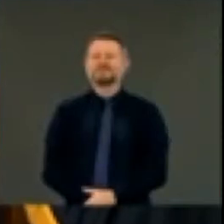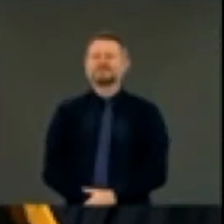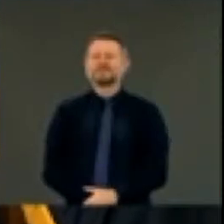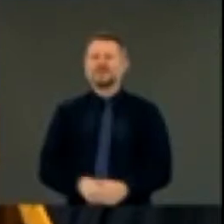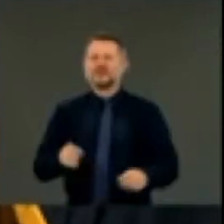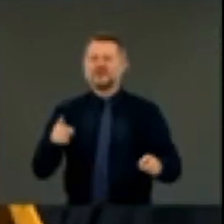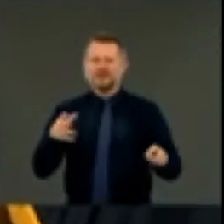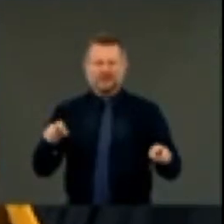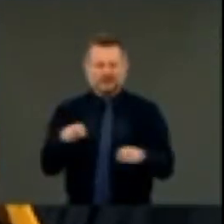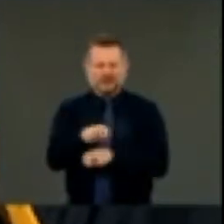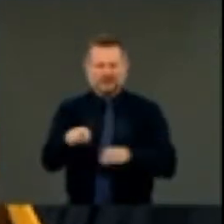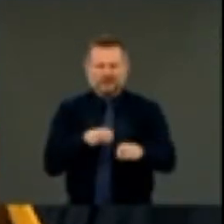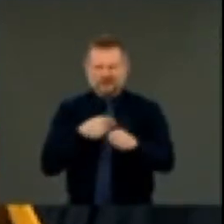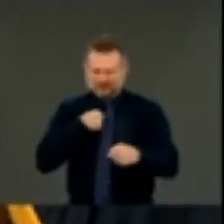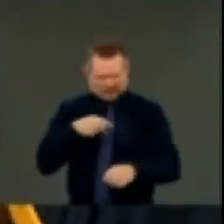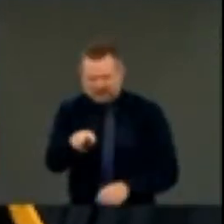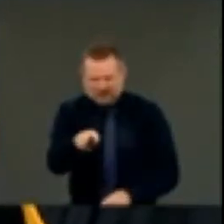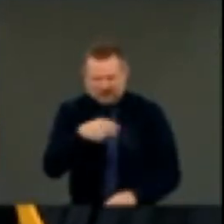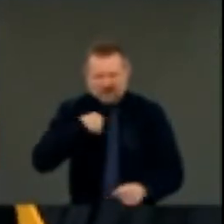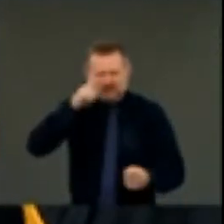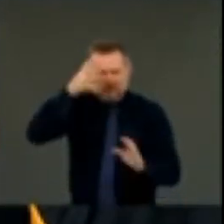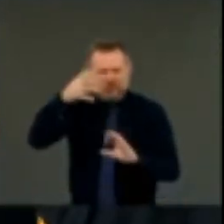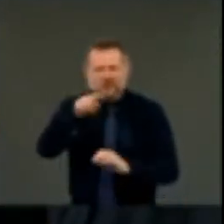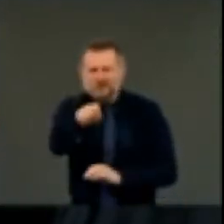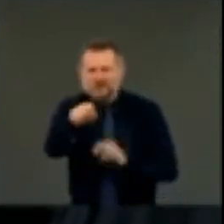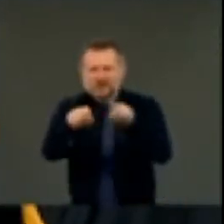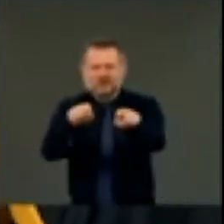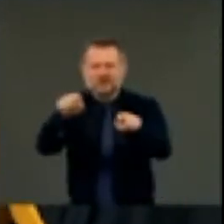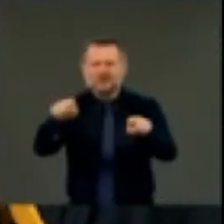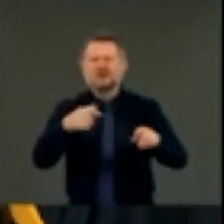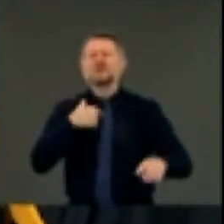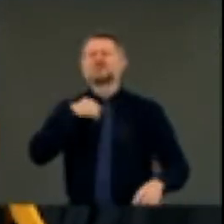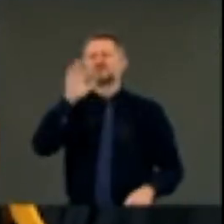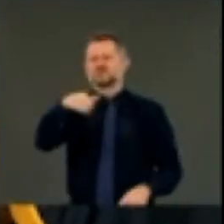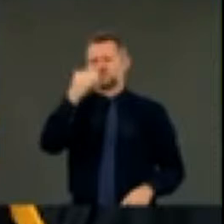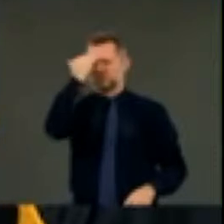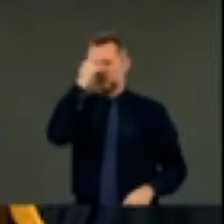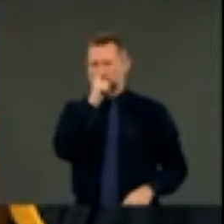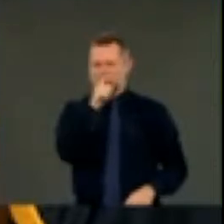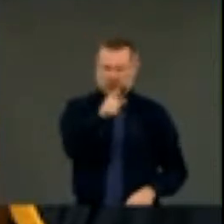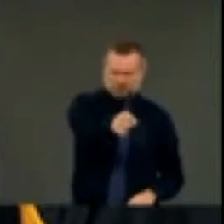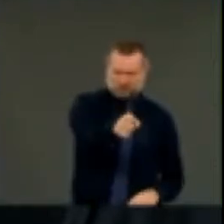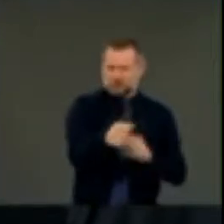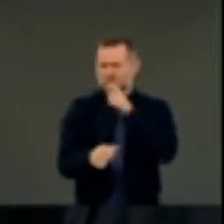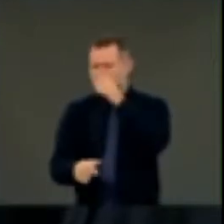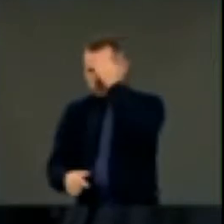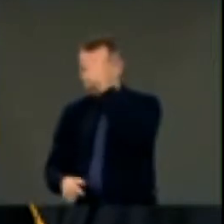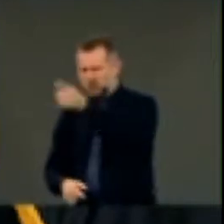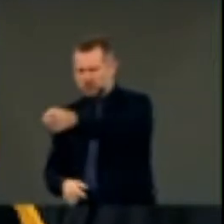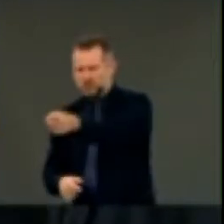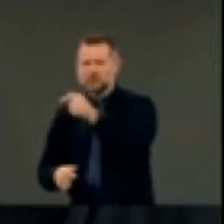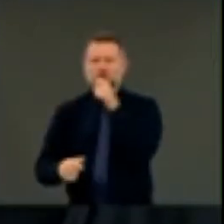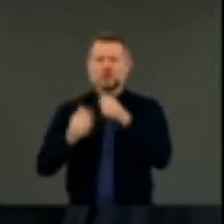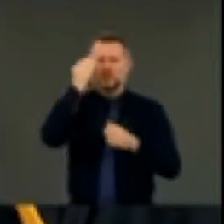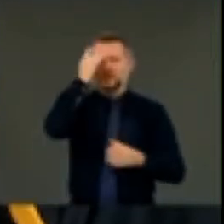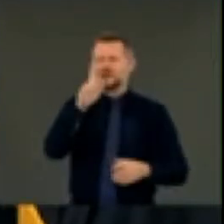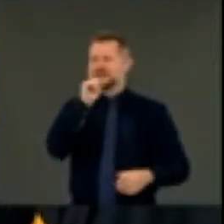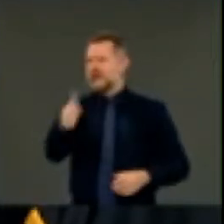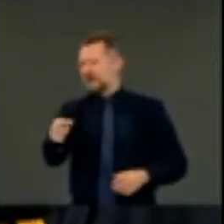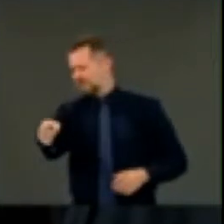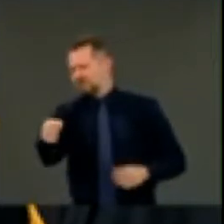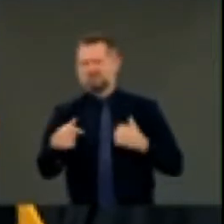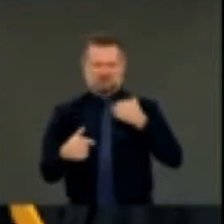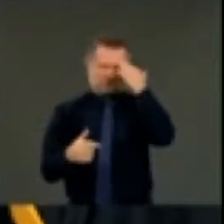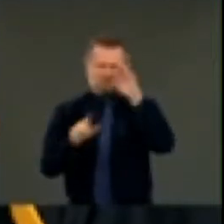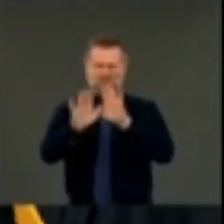Excuse me. I know who you are and know who you're not. This is the one of the best days for New